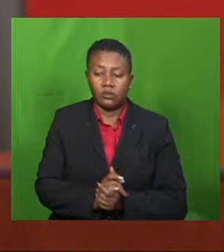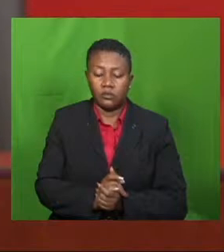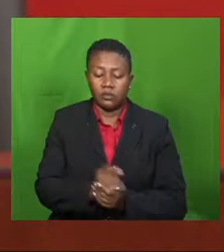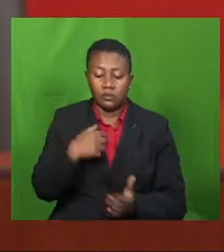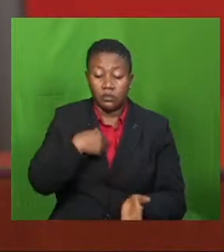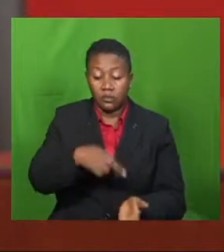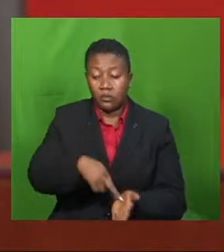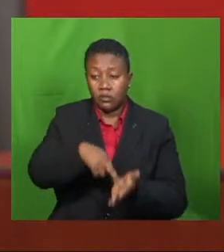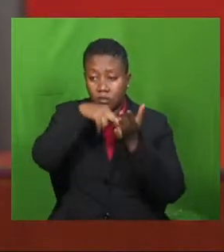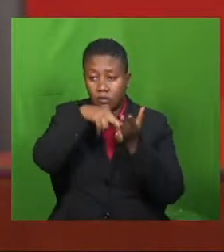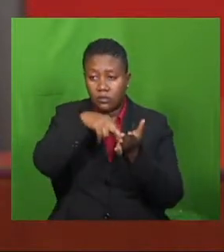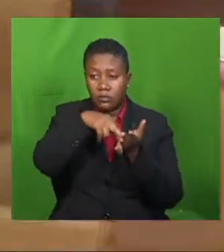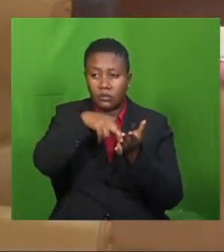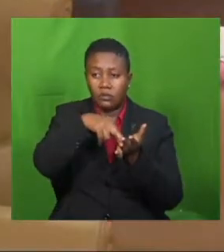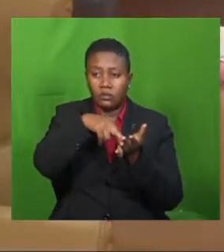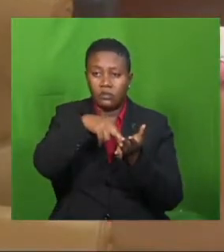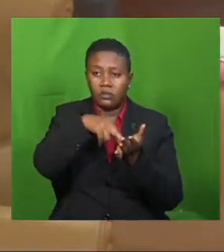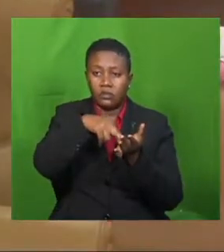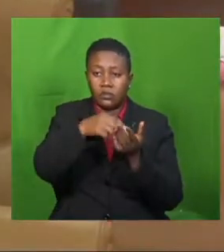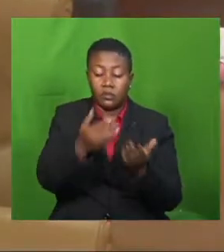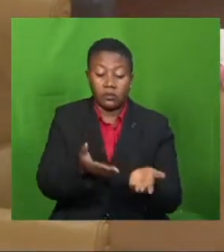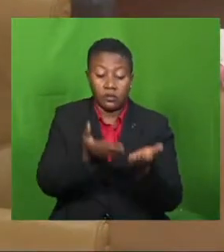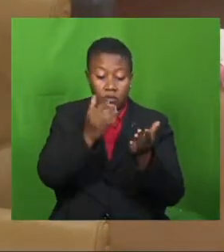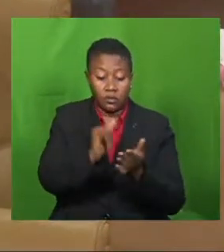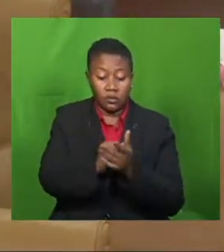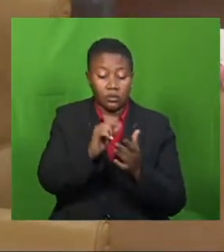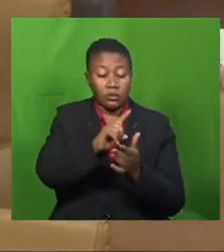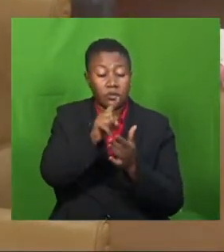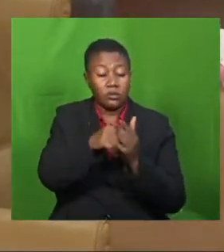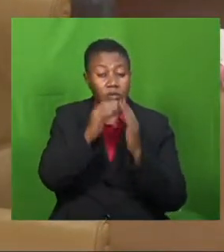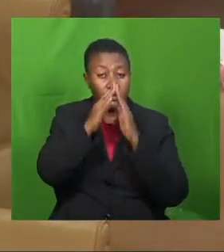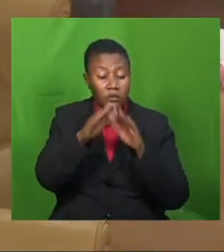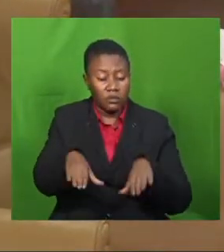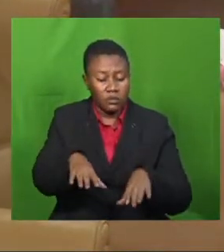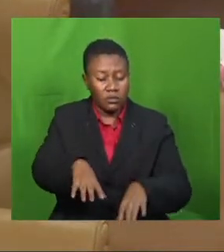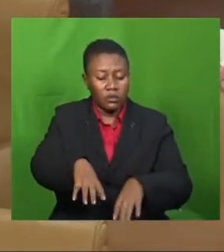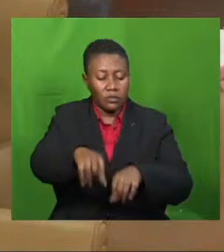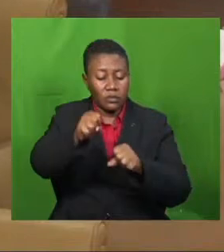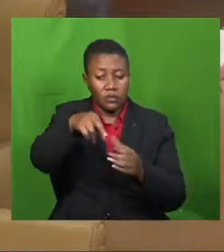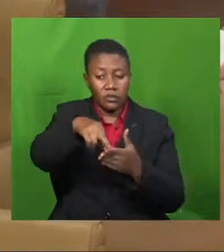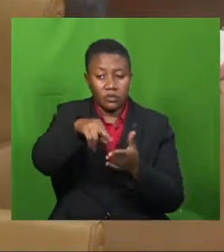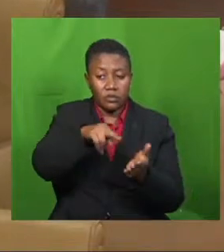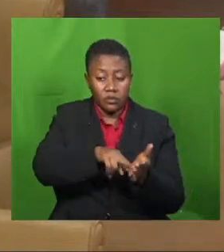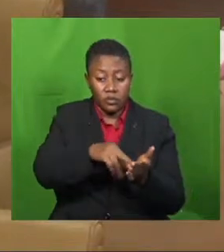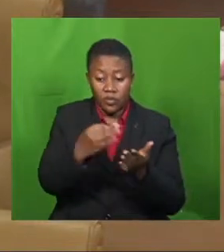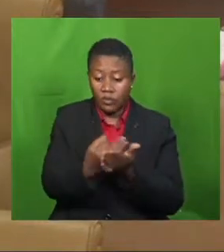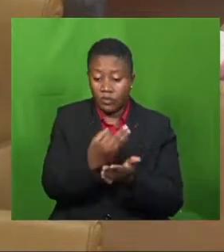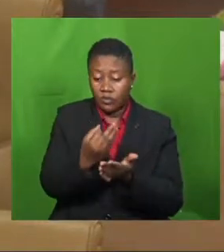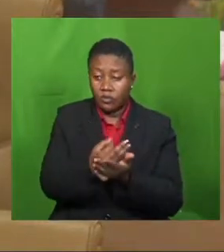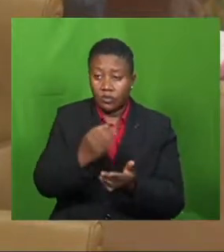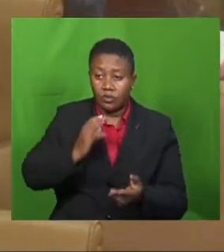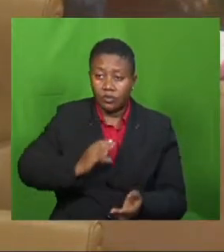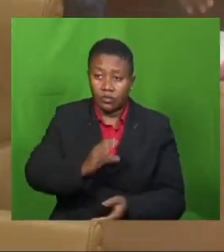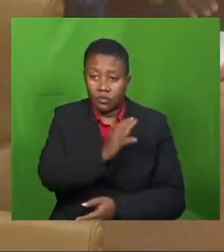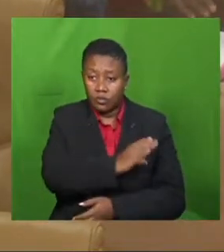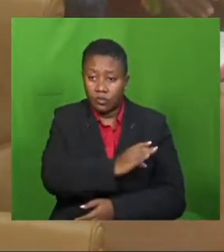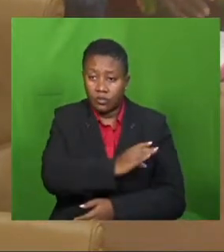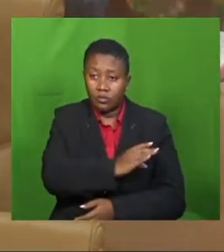to move that this Honourable House adopt the report of the Finance Committee on the Credendo